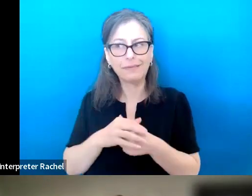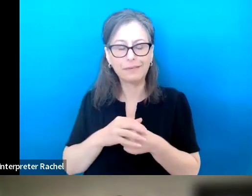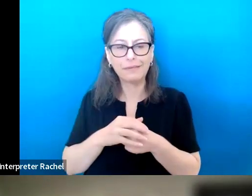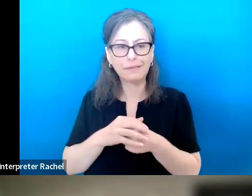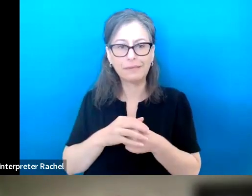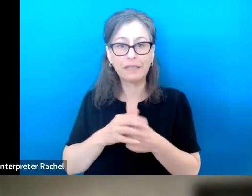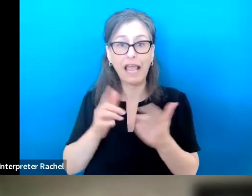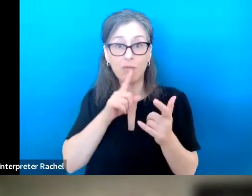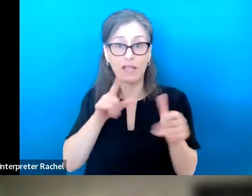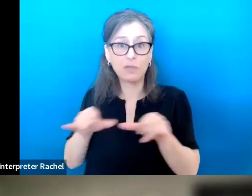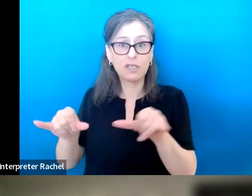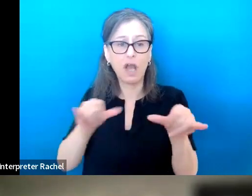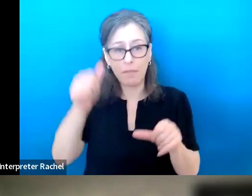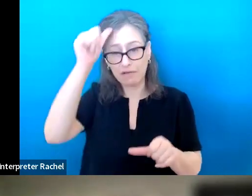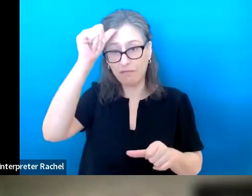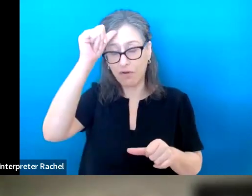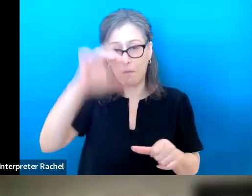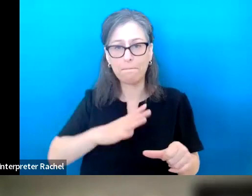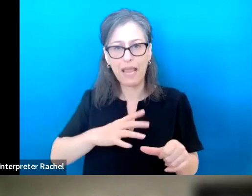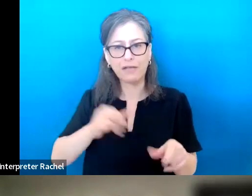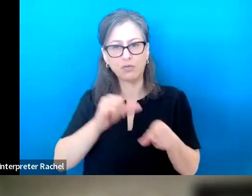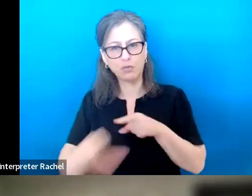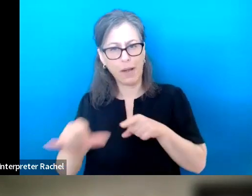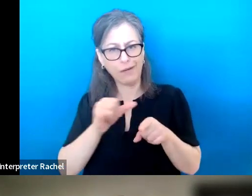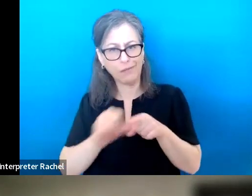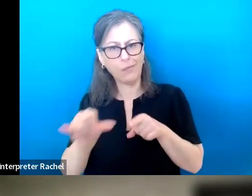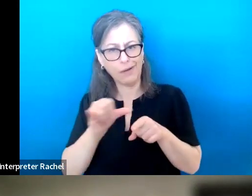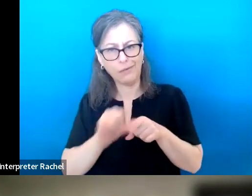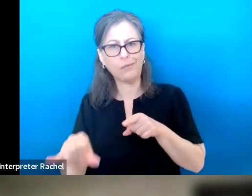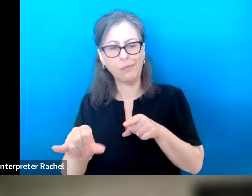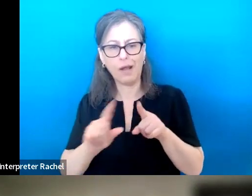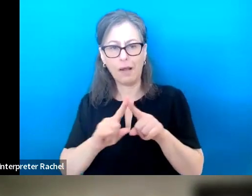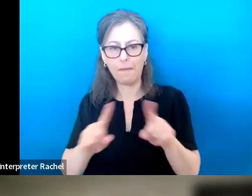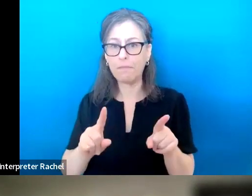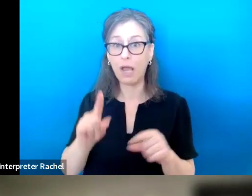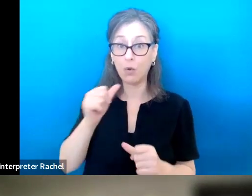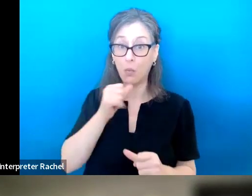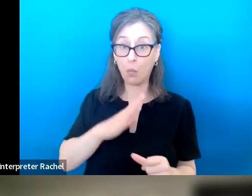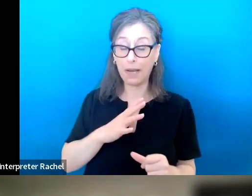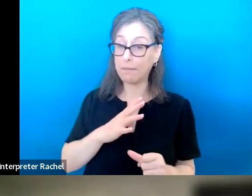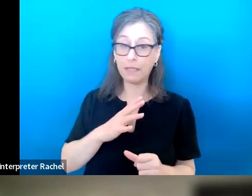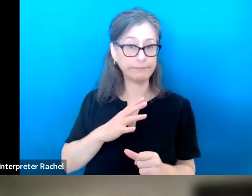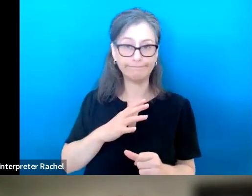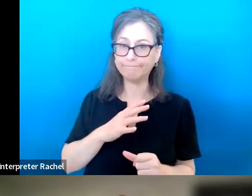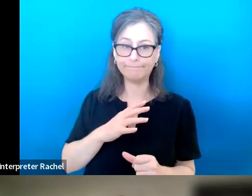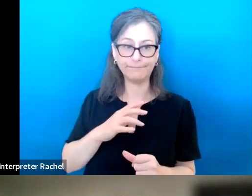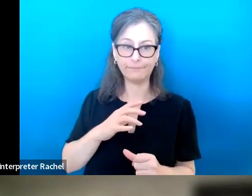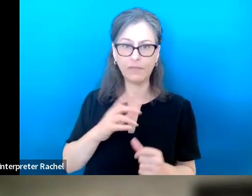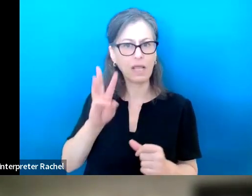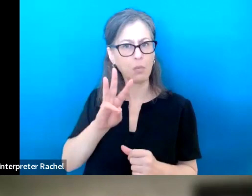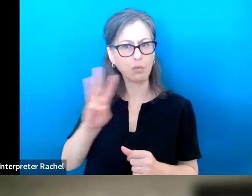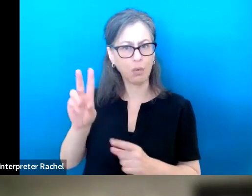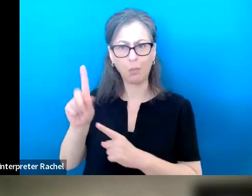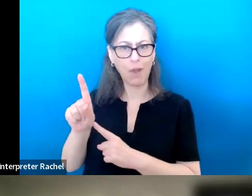very commonplace for men to swear, but it was very, very unusual. We're talking about like World War